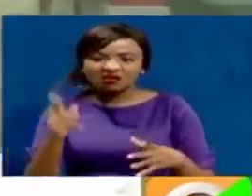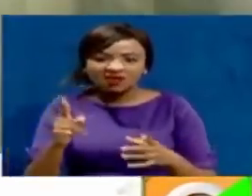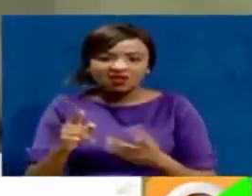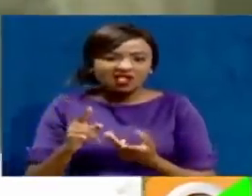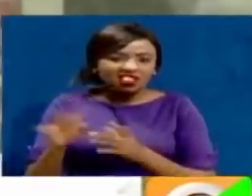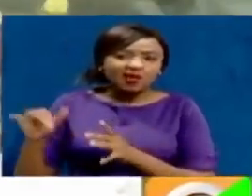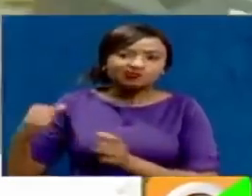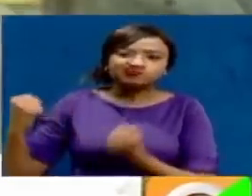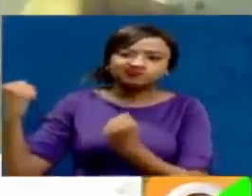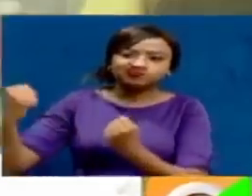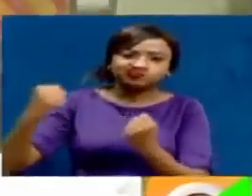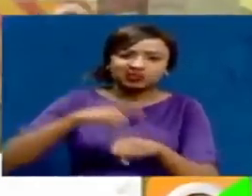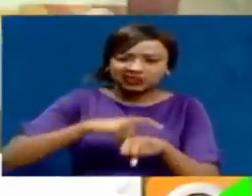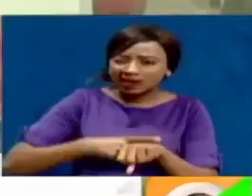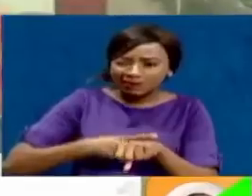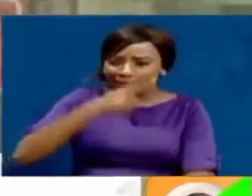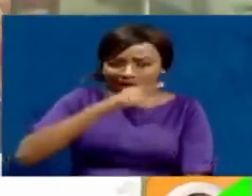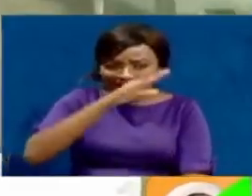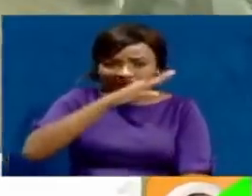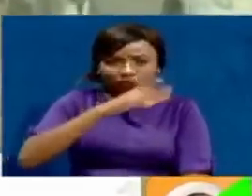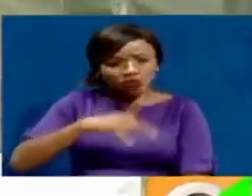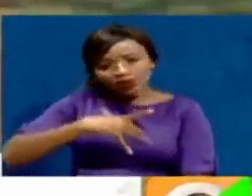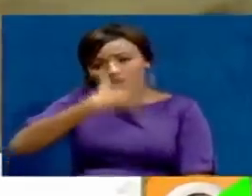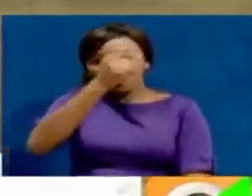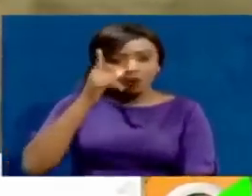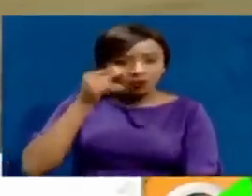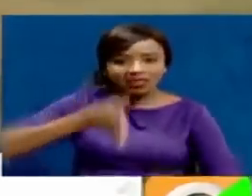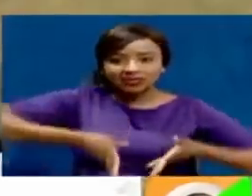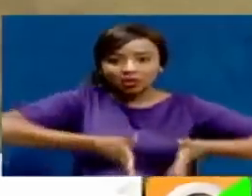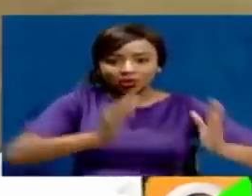1 p.m., the convoy takes Mombasa Road Highway,